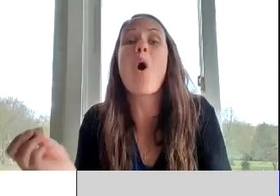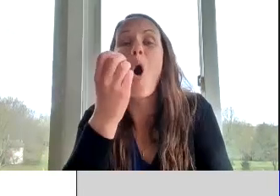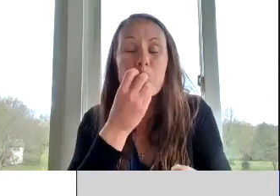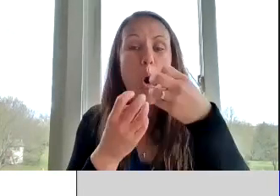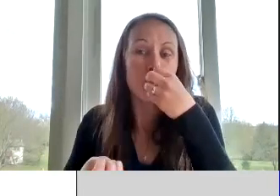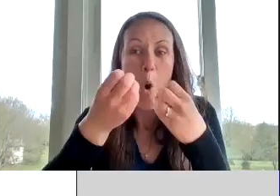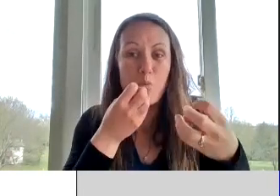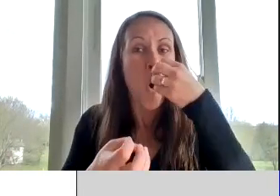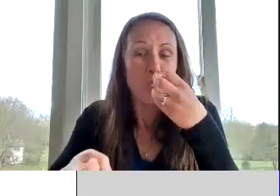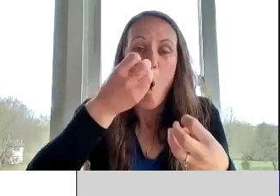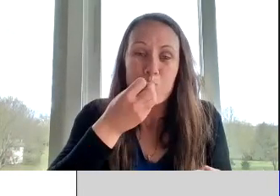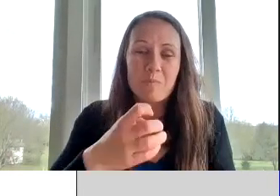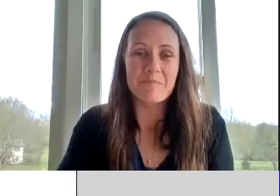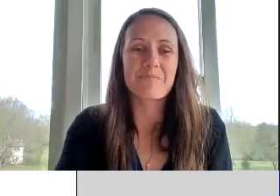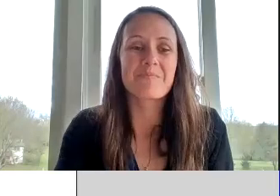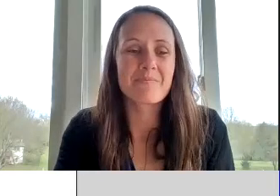too?